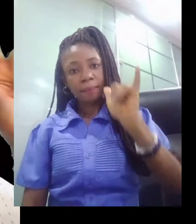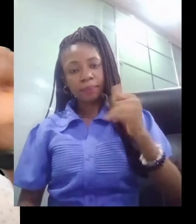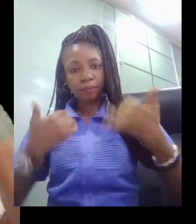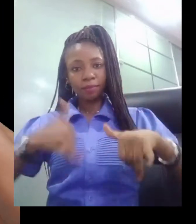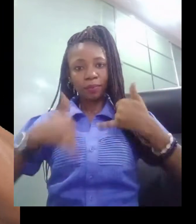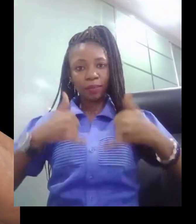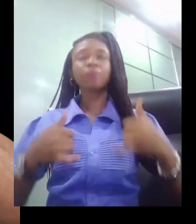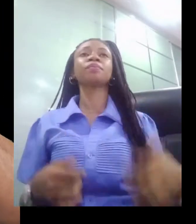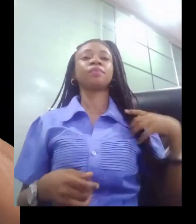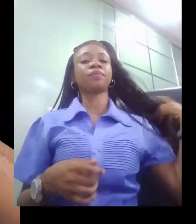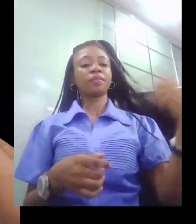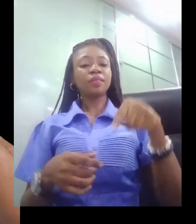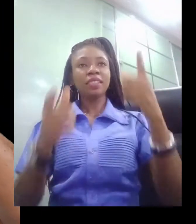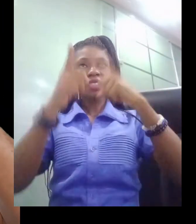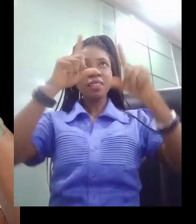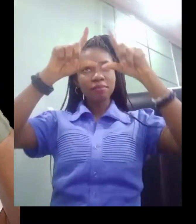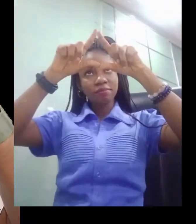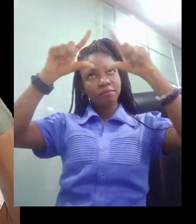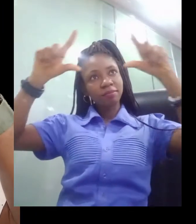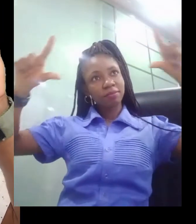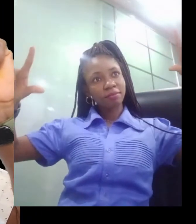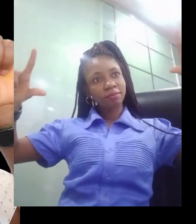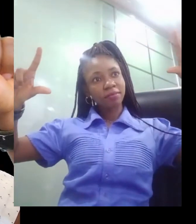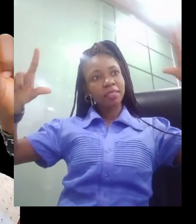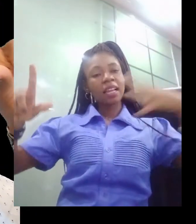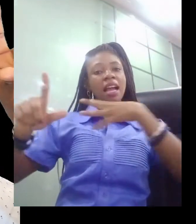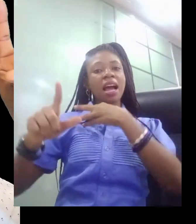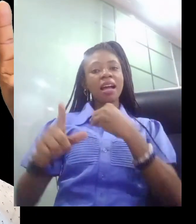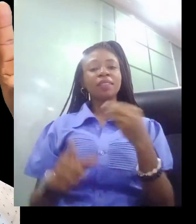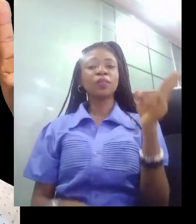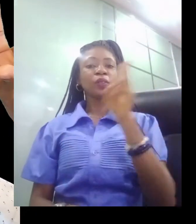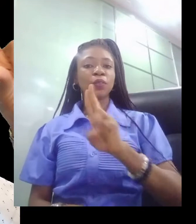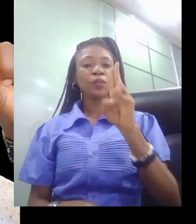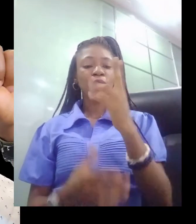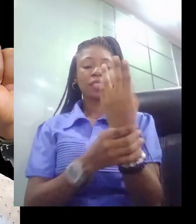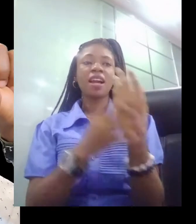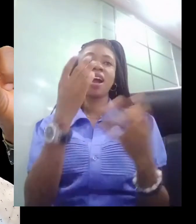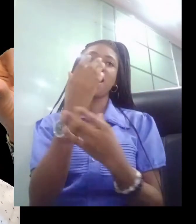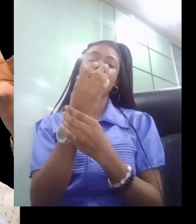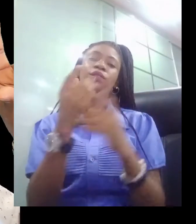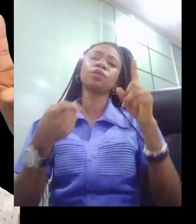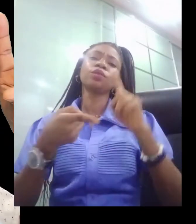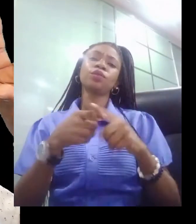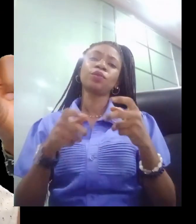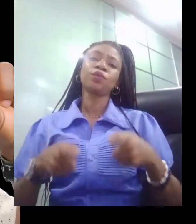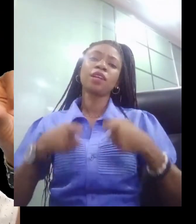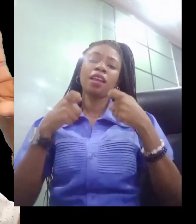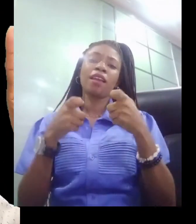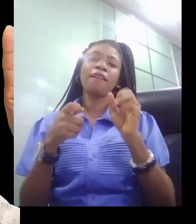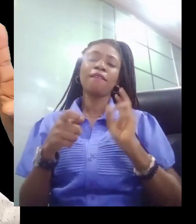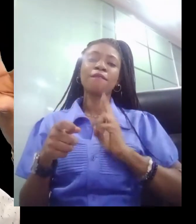space and used her hands to give us the magnitude